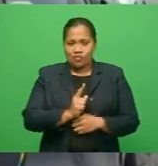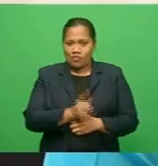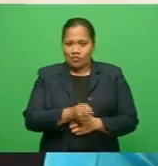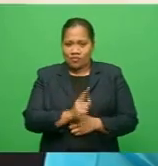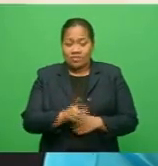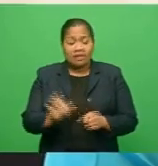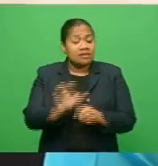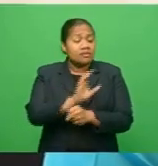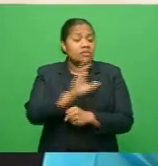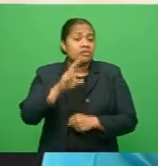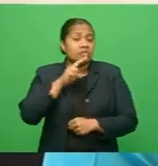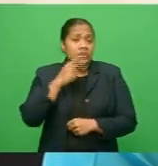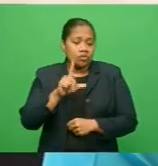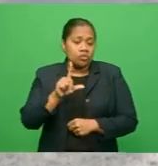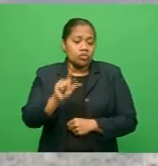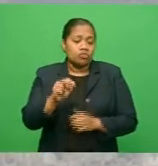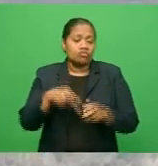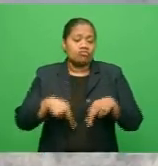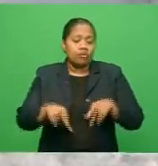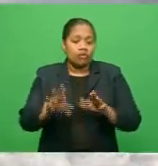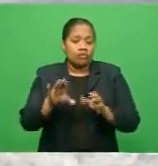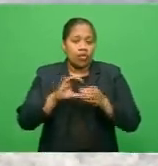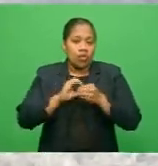told to redo road at own cost.